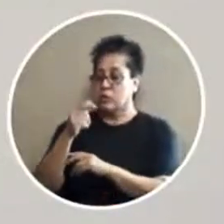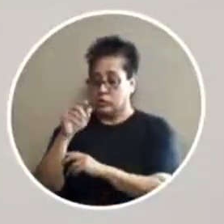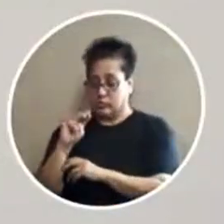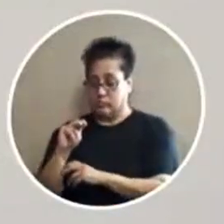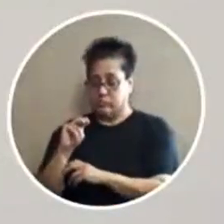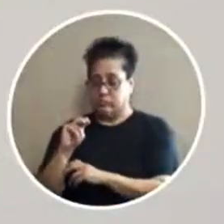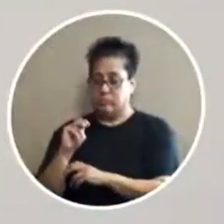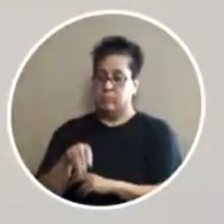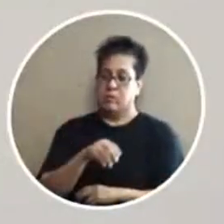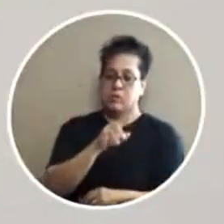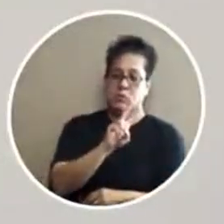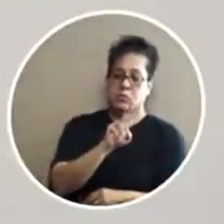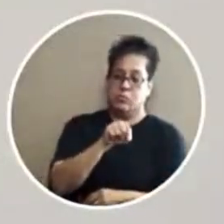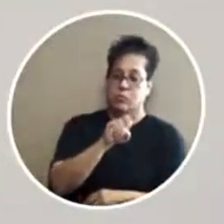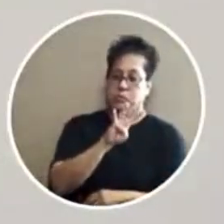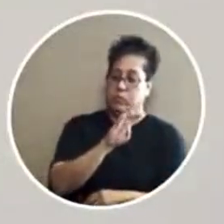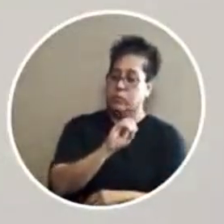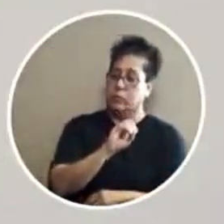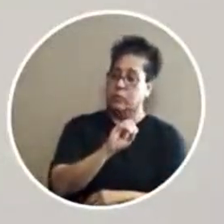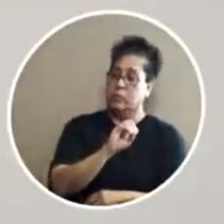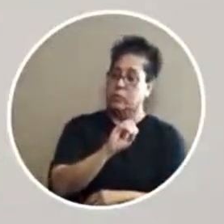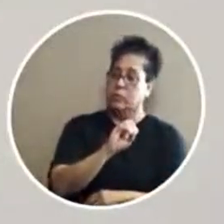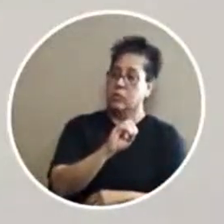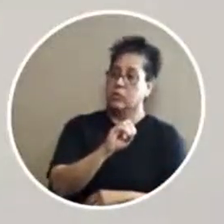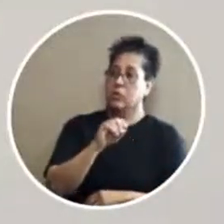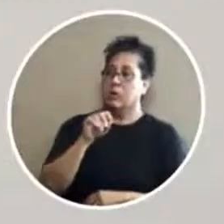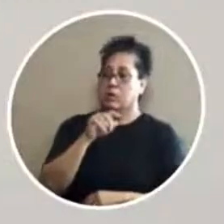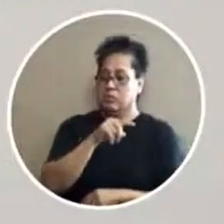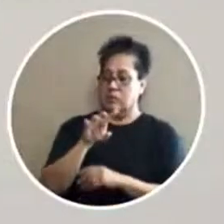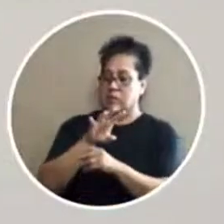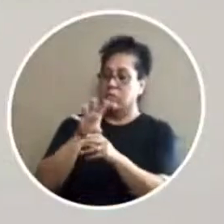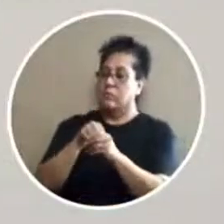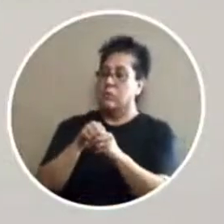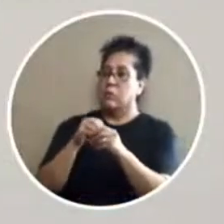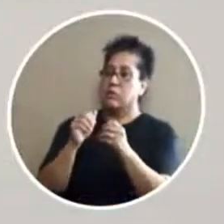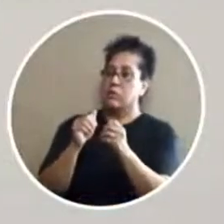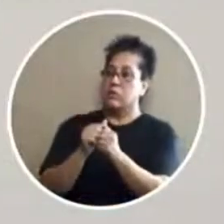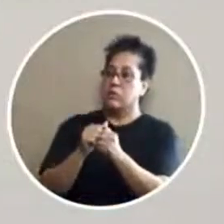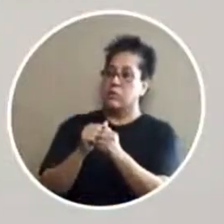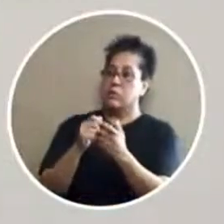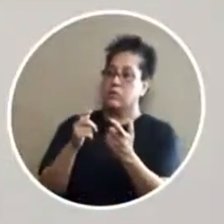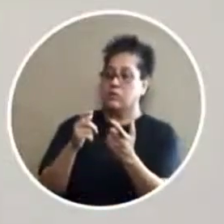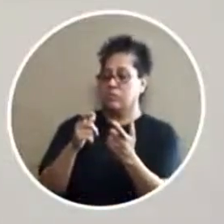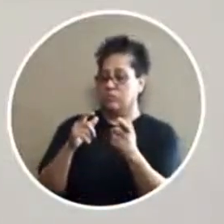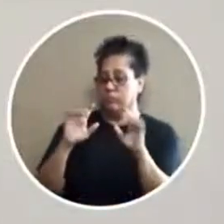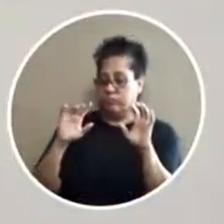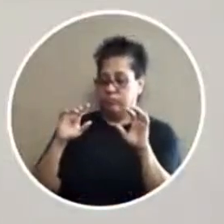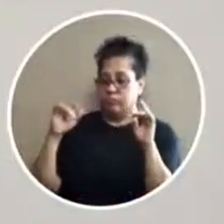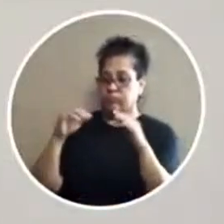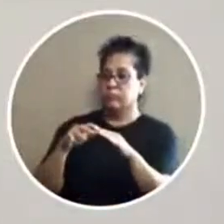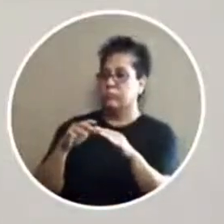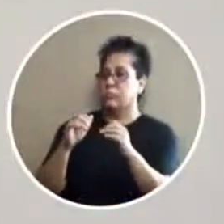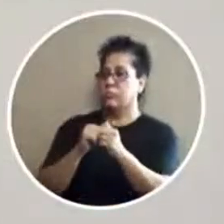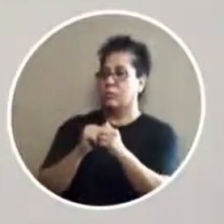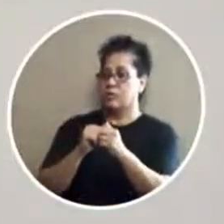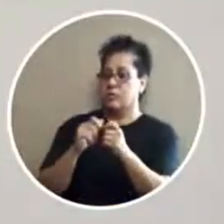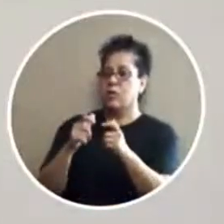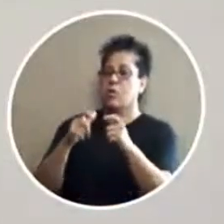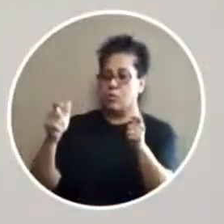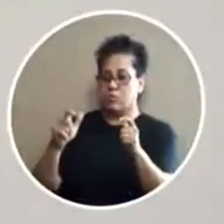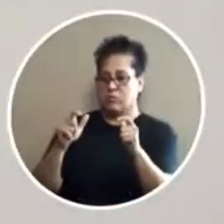gimnasios y 2.40% participaron en reuniones con un número mayor de